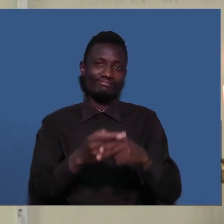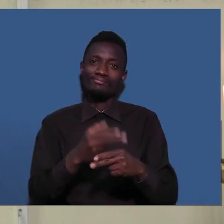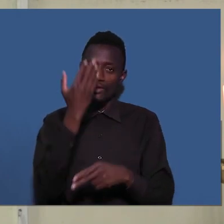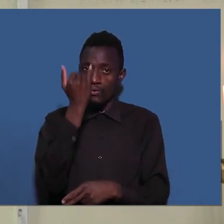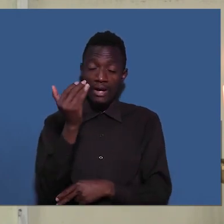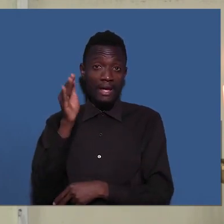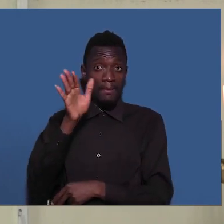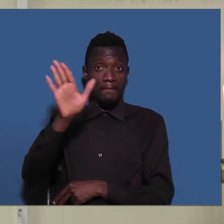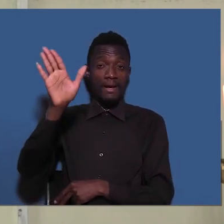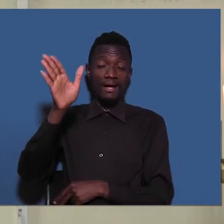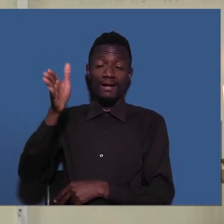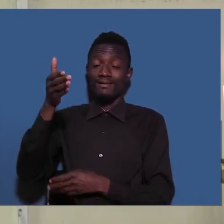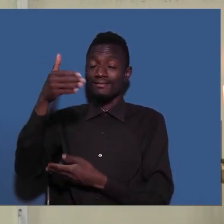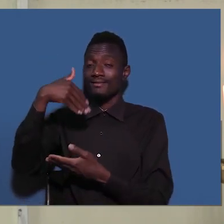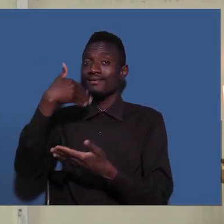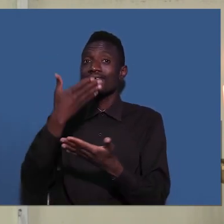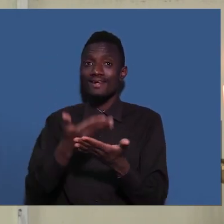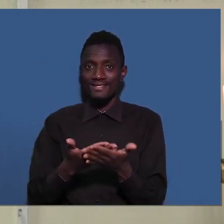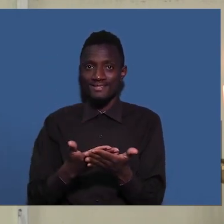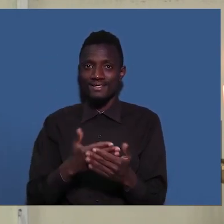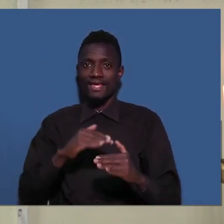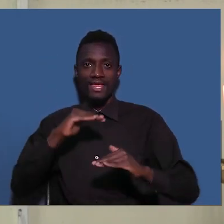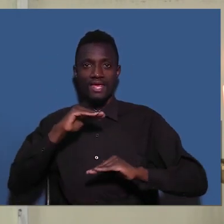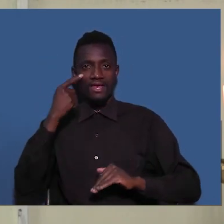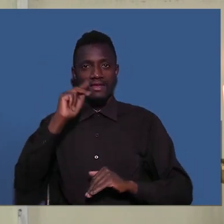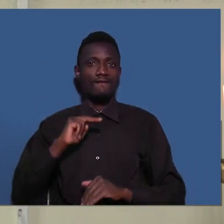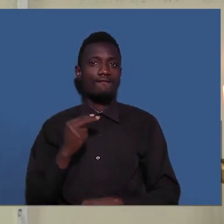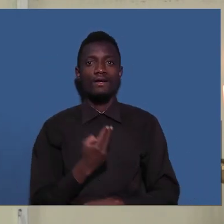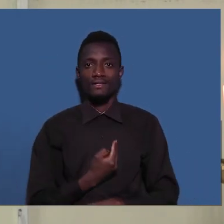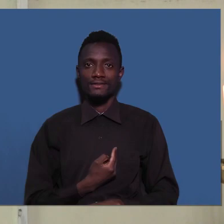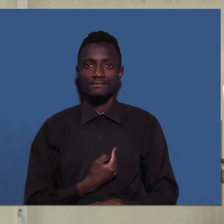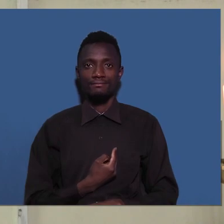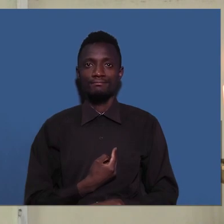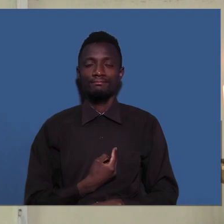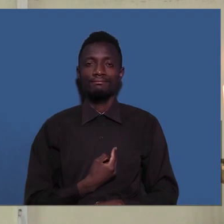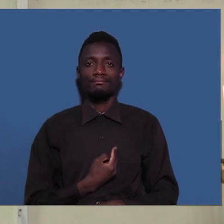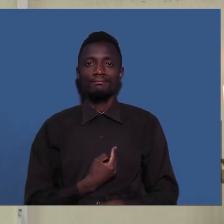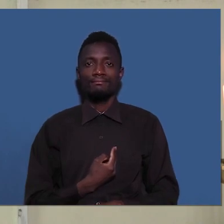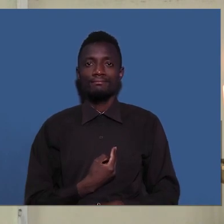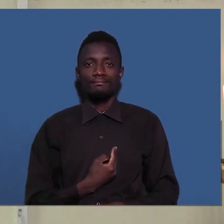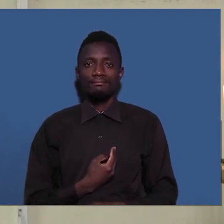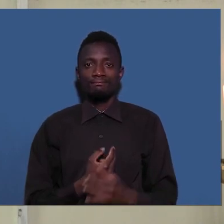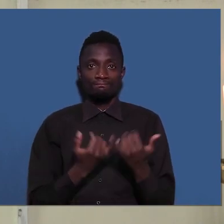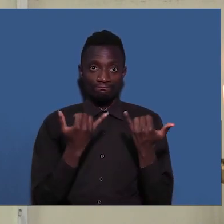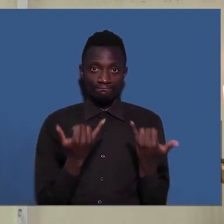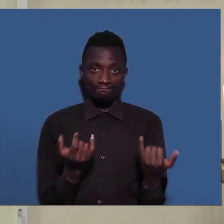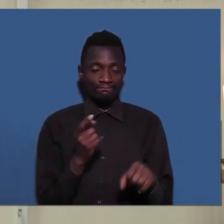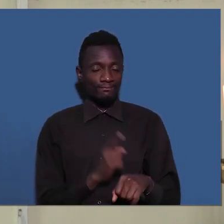for us to repent. As I